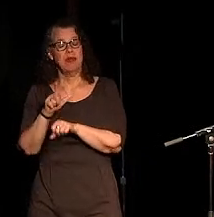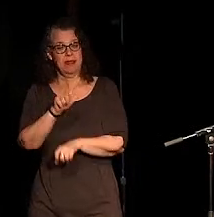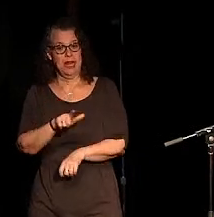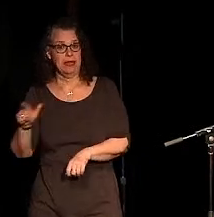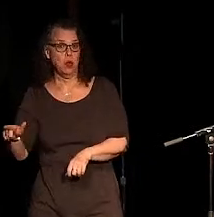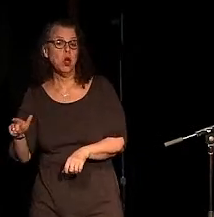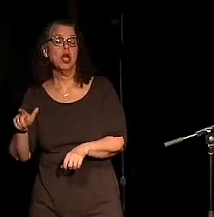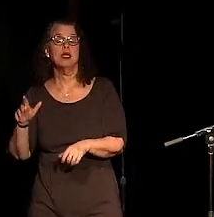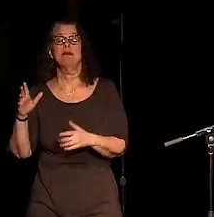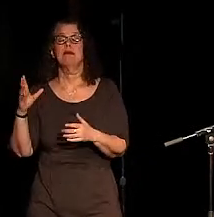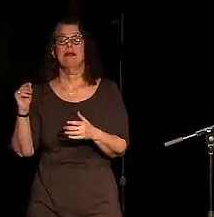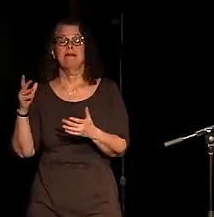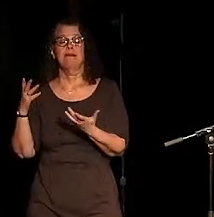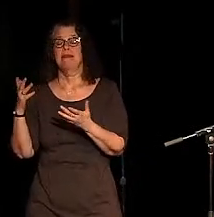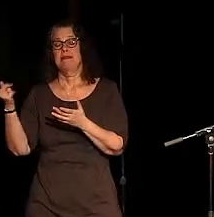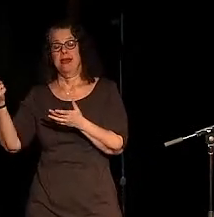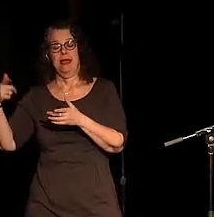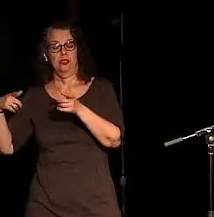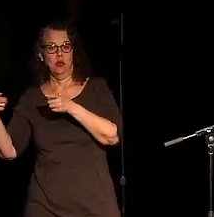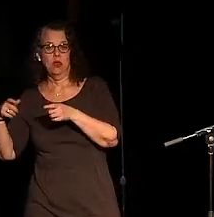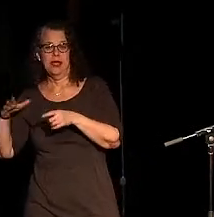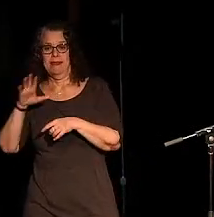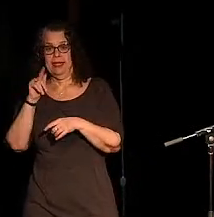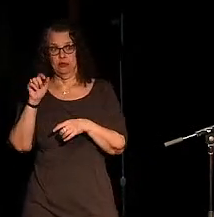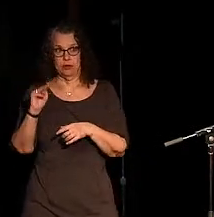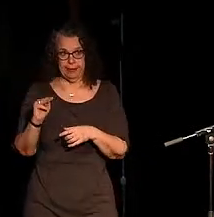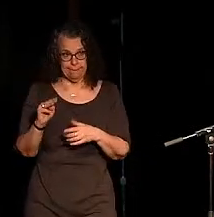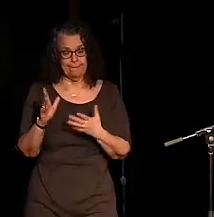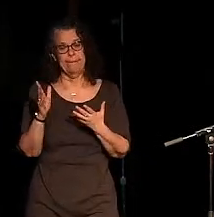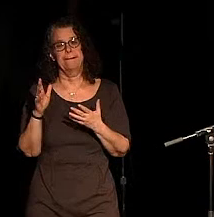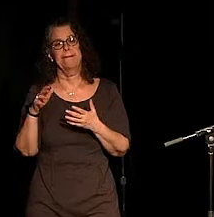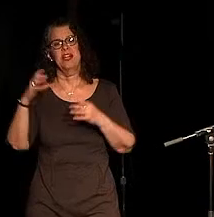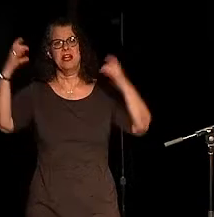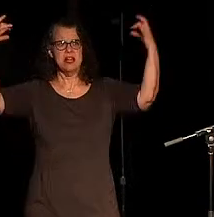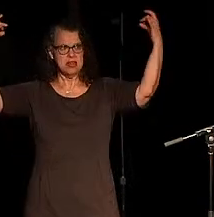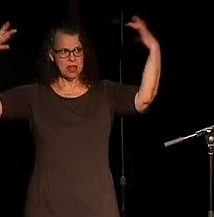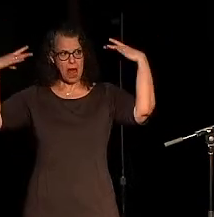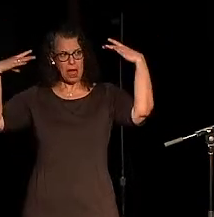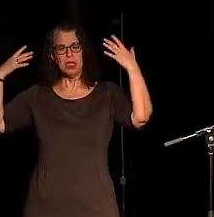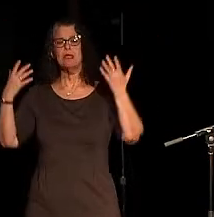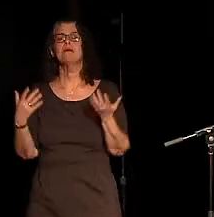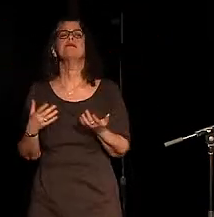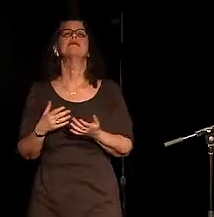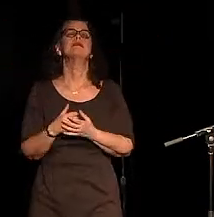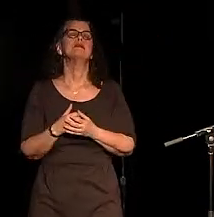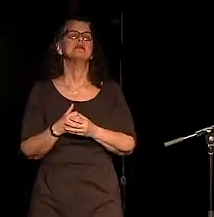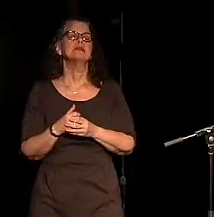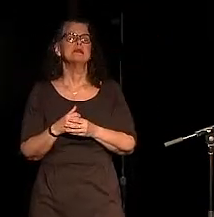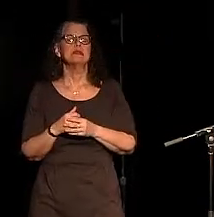like entrance, atrium areas. So the lighting, we're working with the